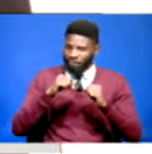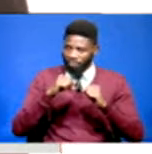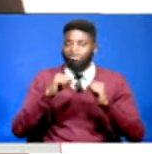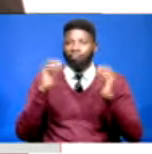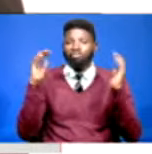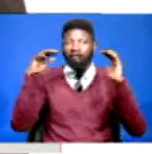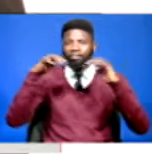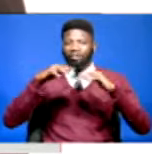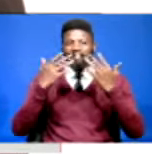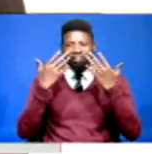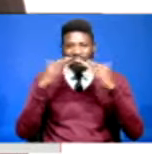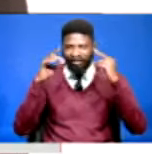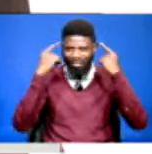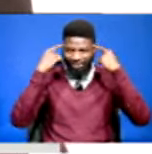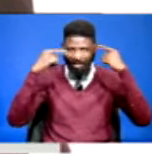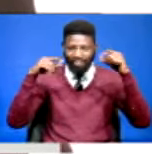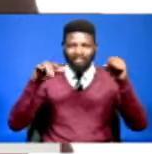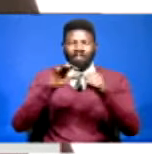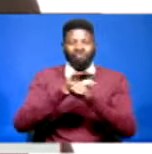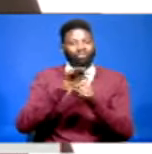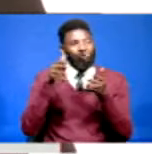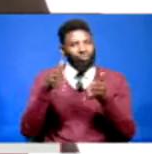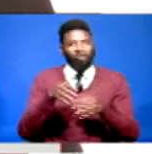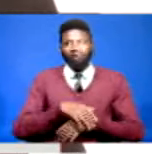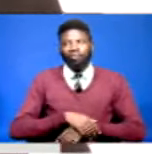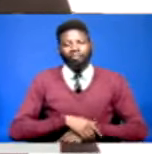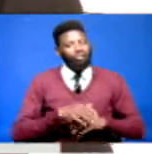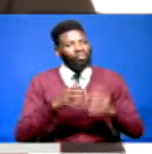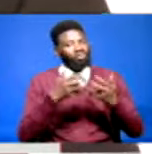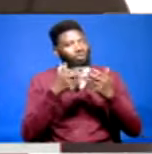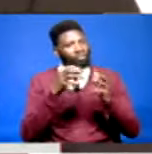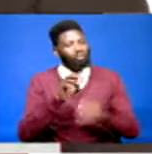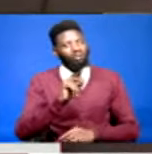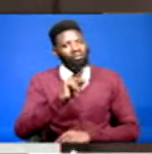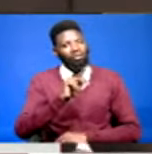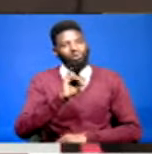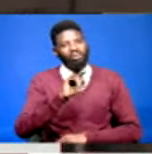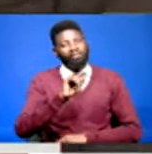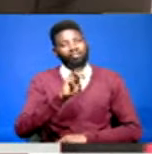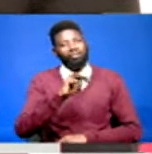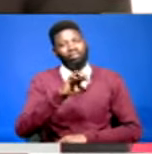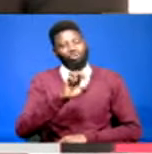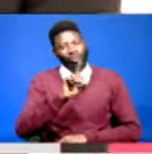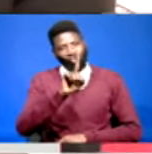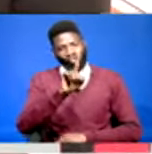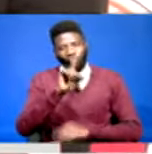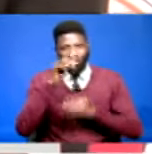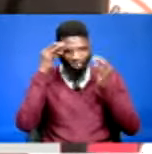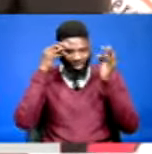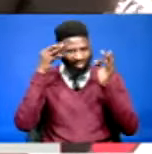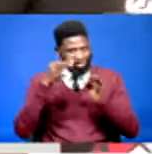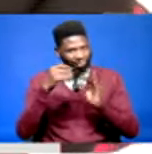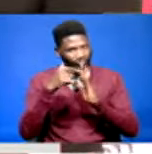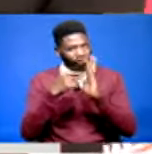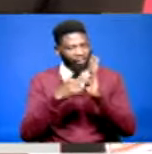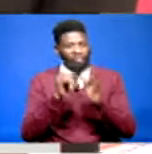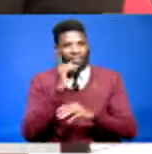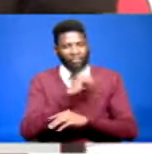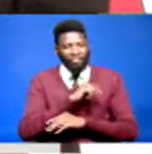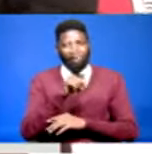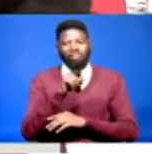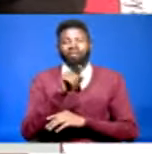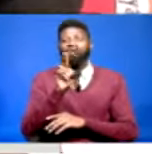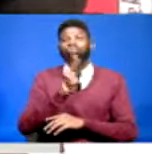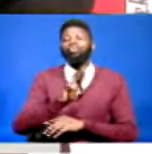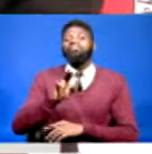today. Engineer Kiteme, one of the resolutions that have been tabled is the adoption of nuclear energy. What is your stance on this, and